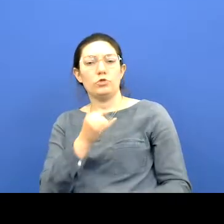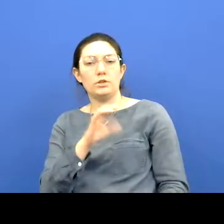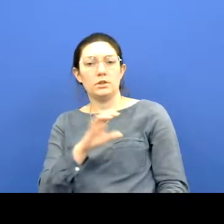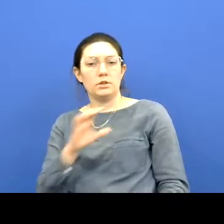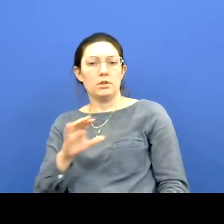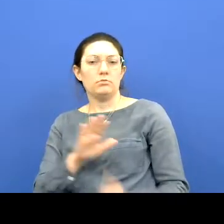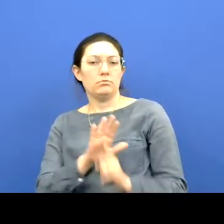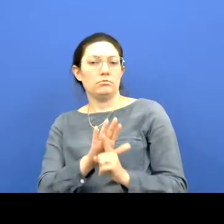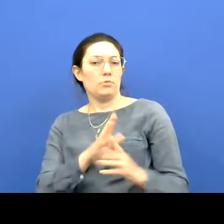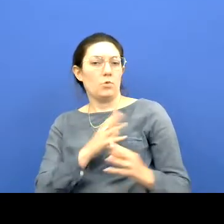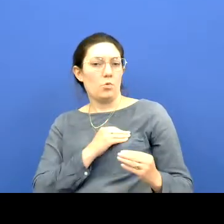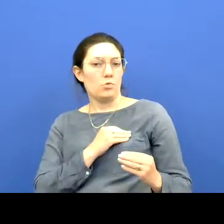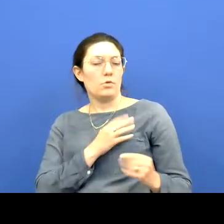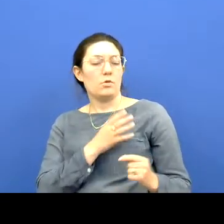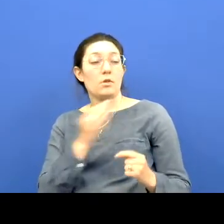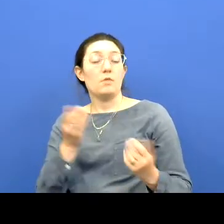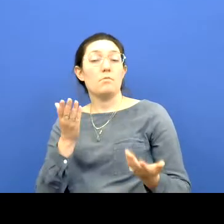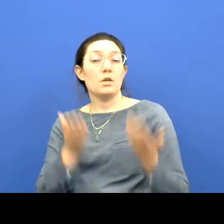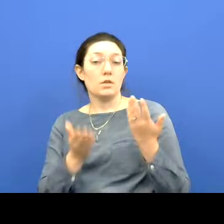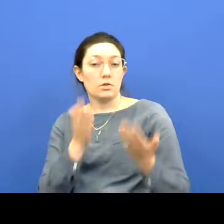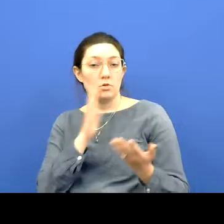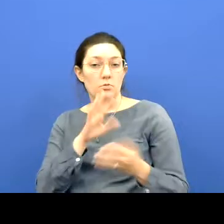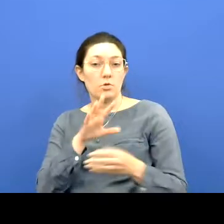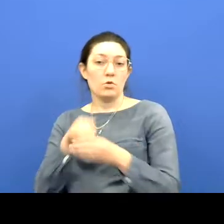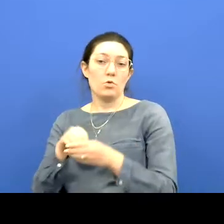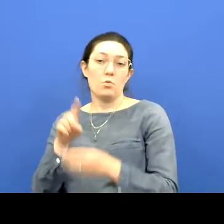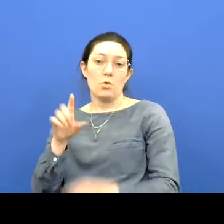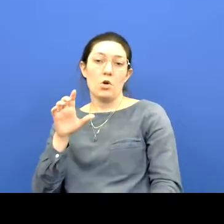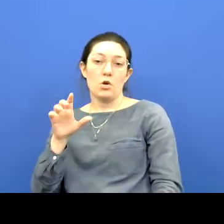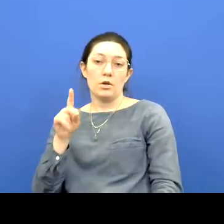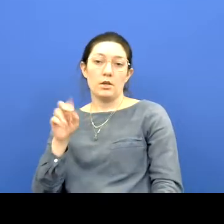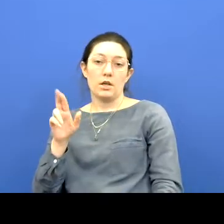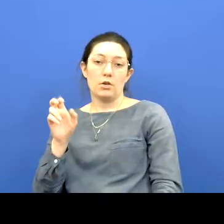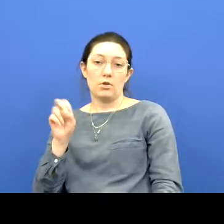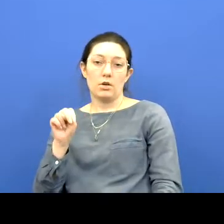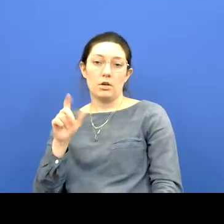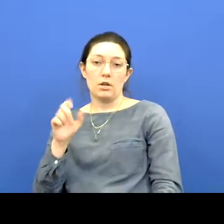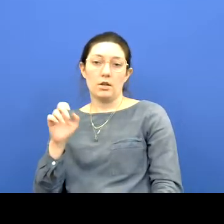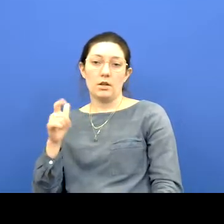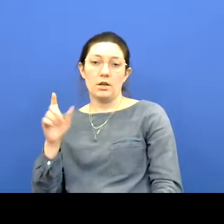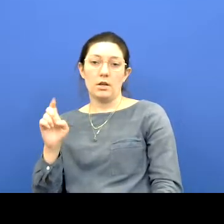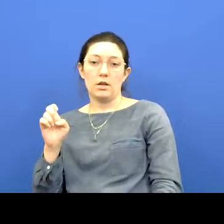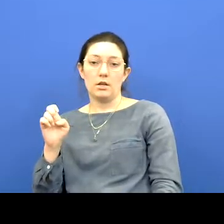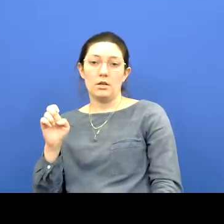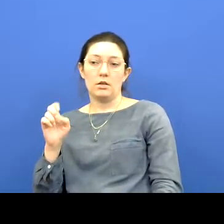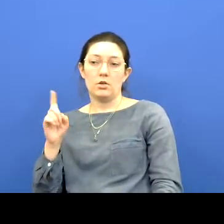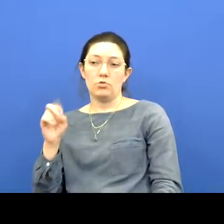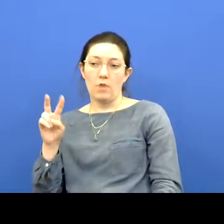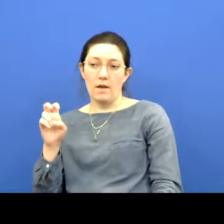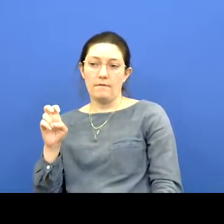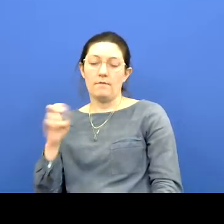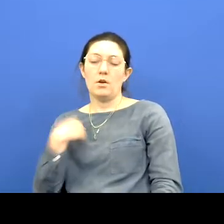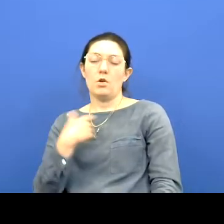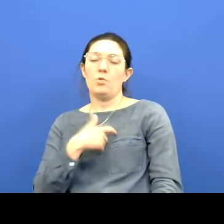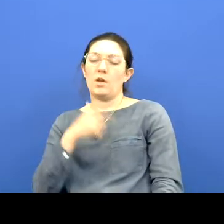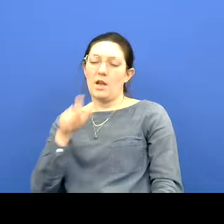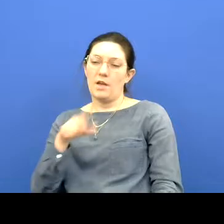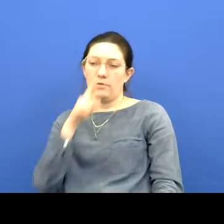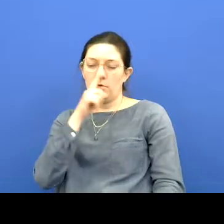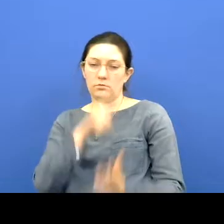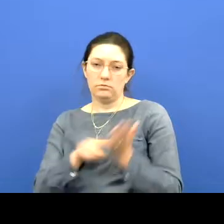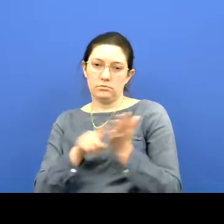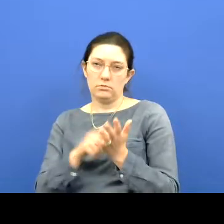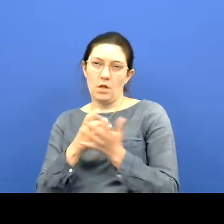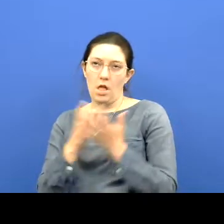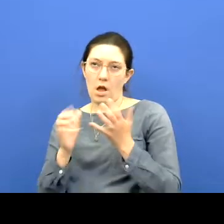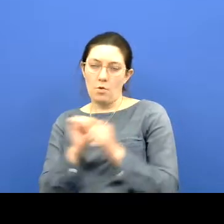It would also potentially include 100 Karen Lee Drive. There is a lot of work we have to look into this,